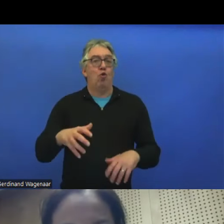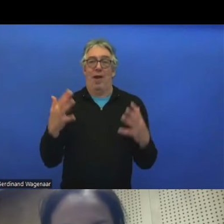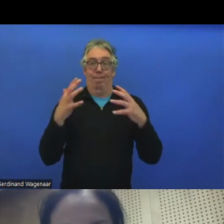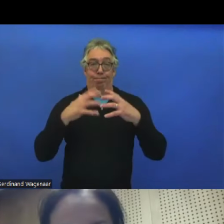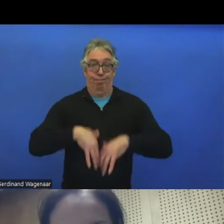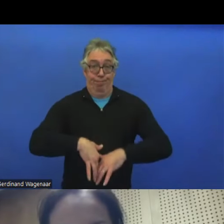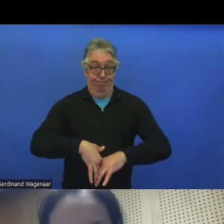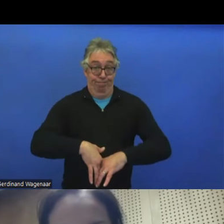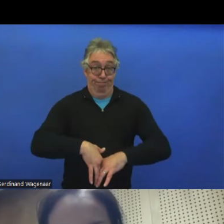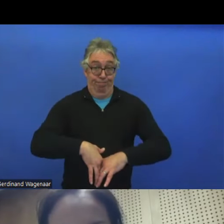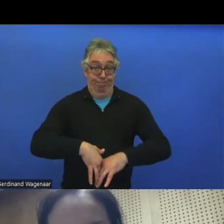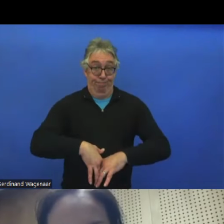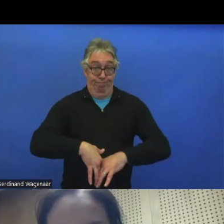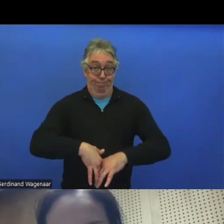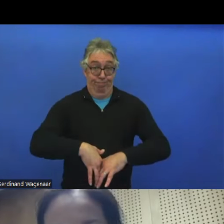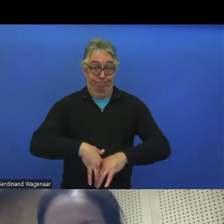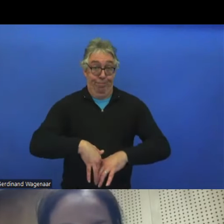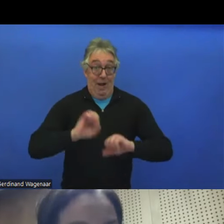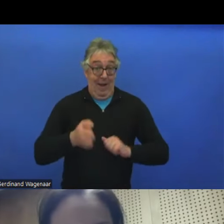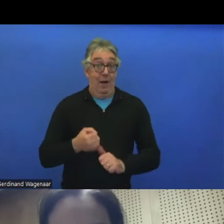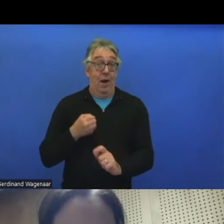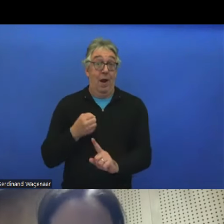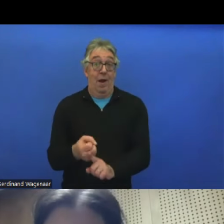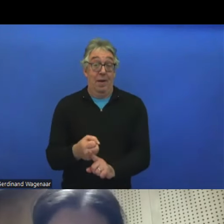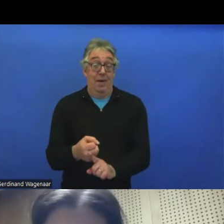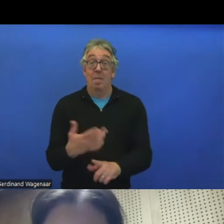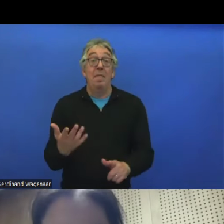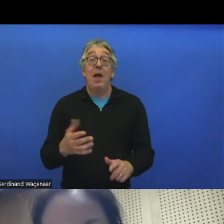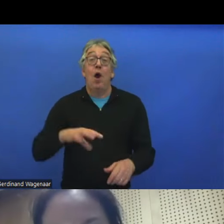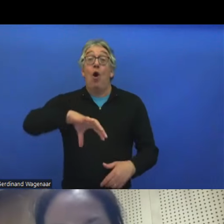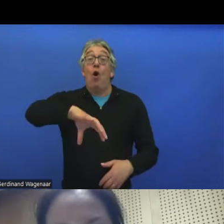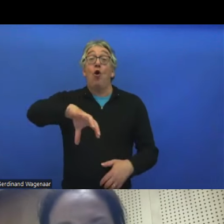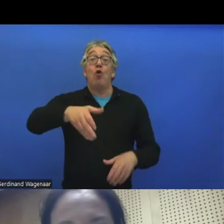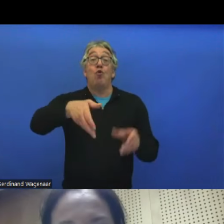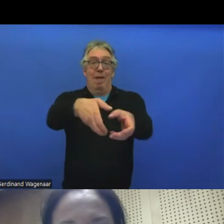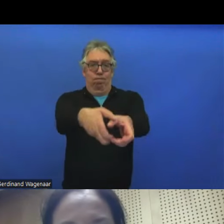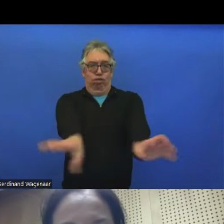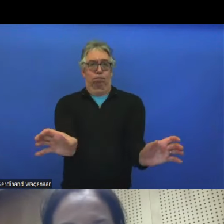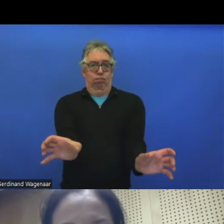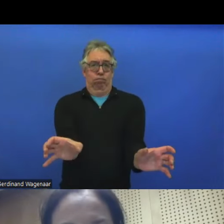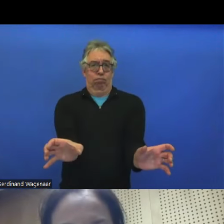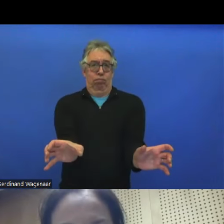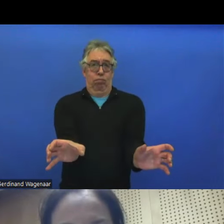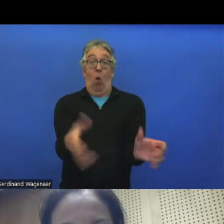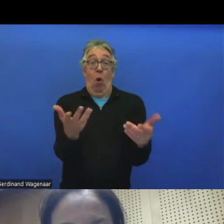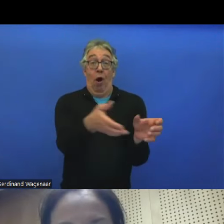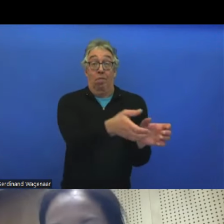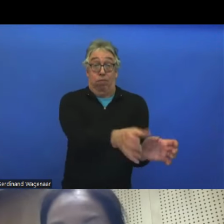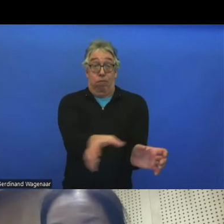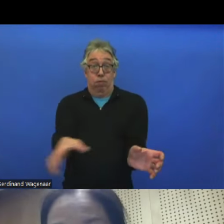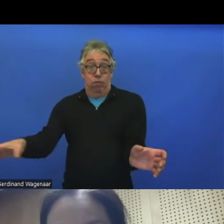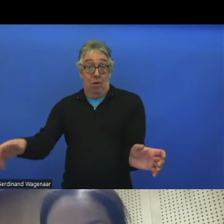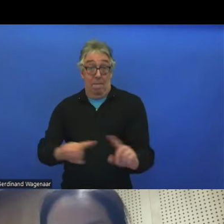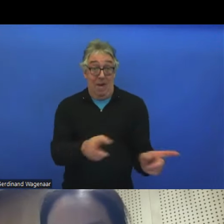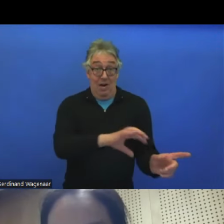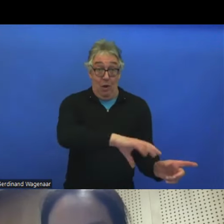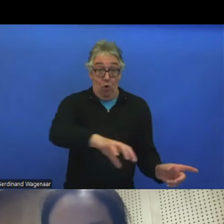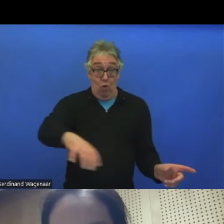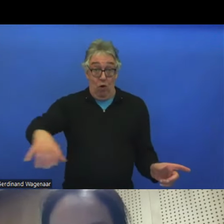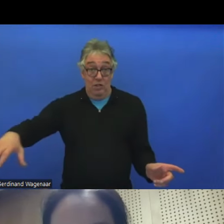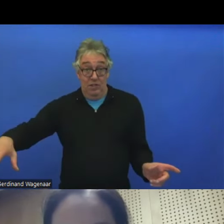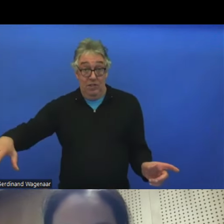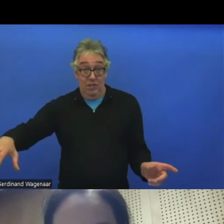a state breaks up into 2 or multiple states, or when part of a territory is, for